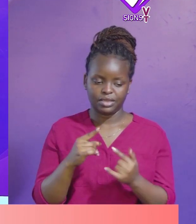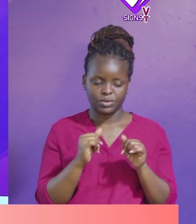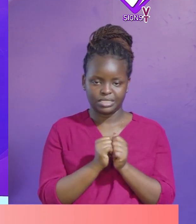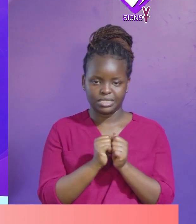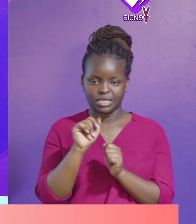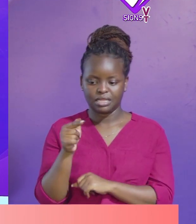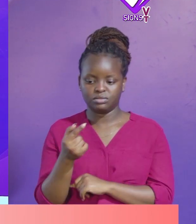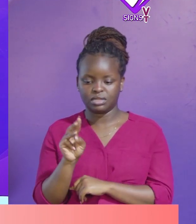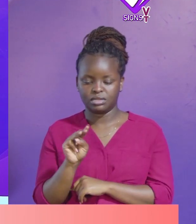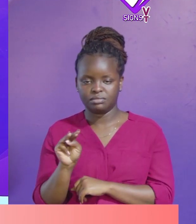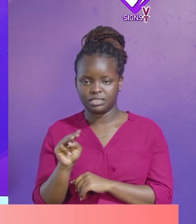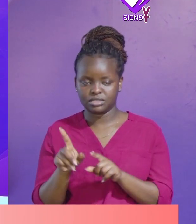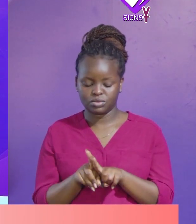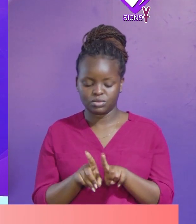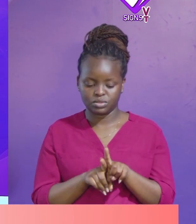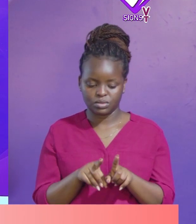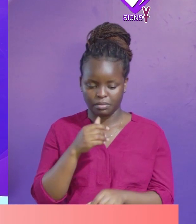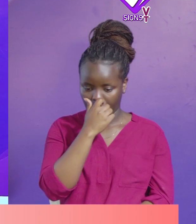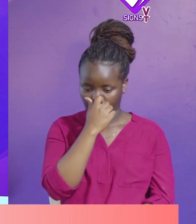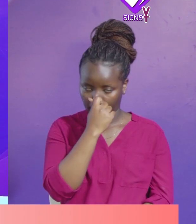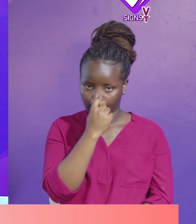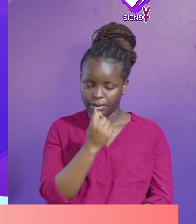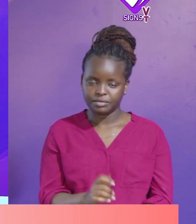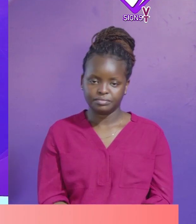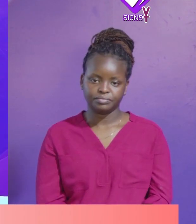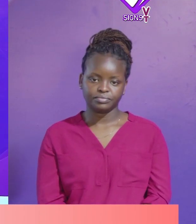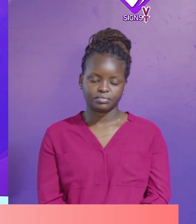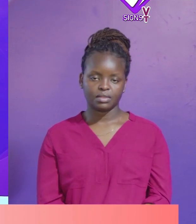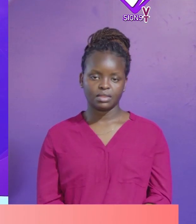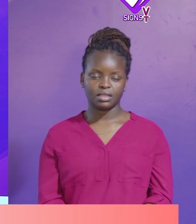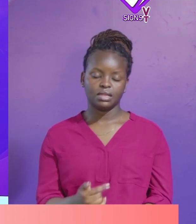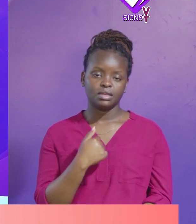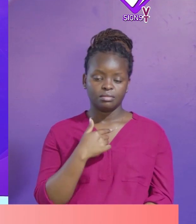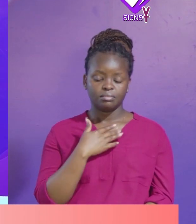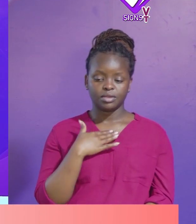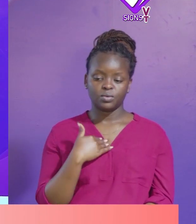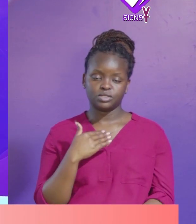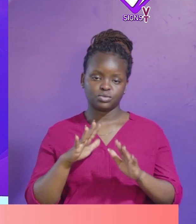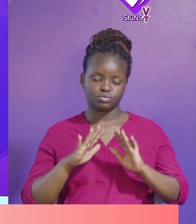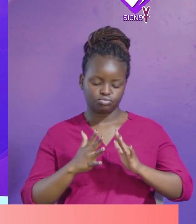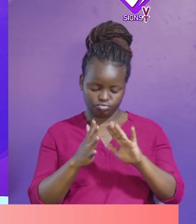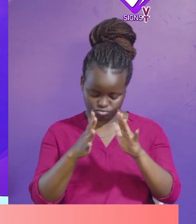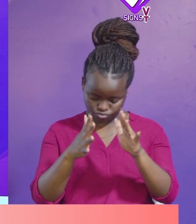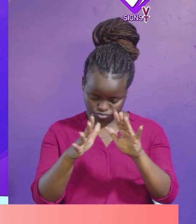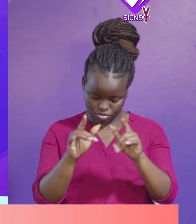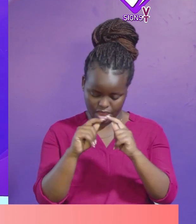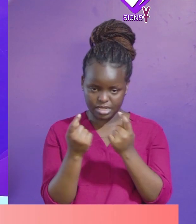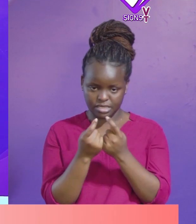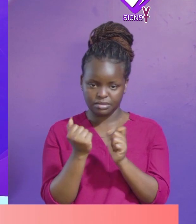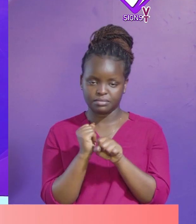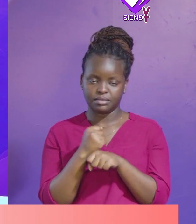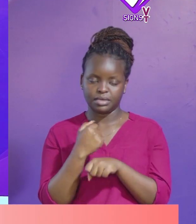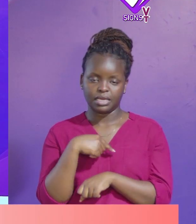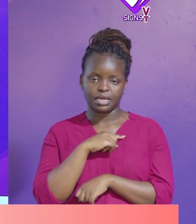meters. Also, I would like to congratulate the team for making us Kenya